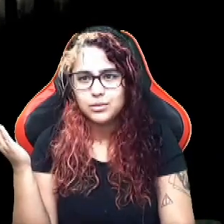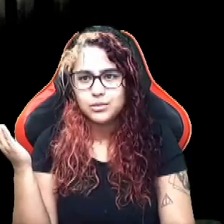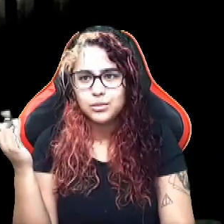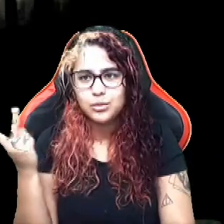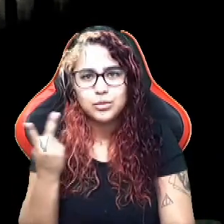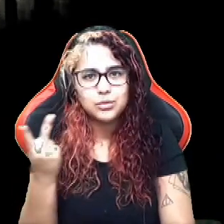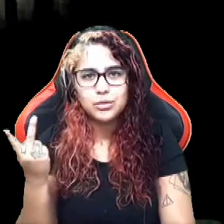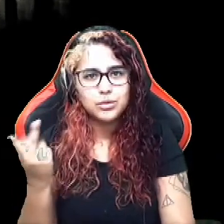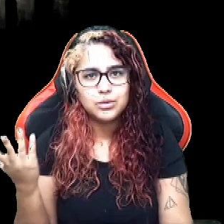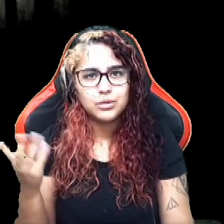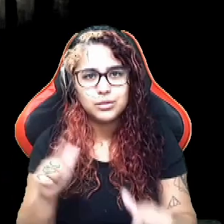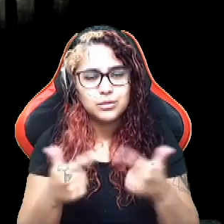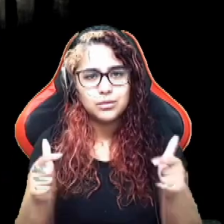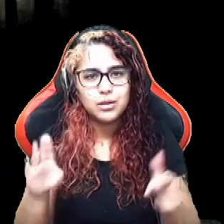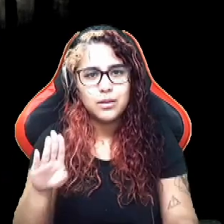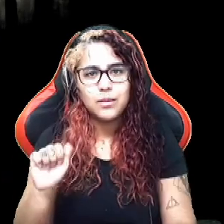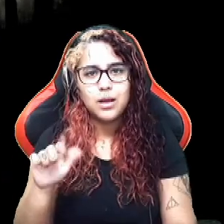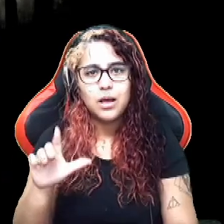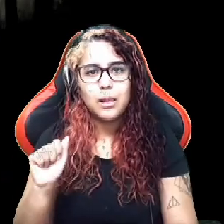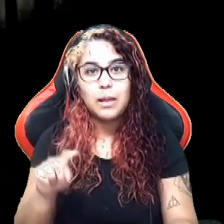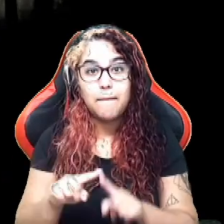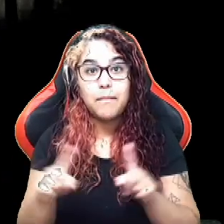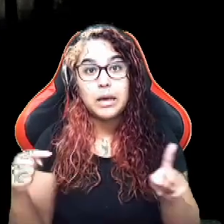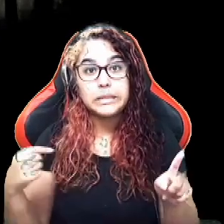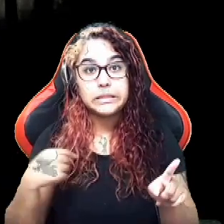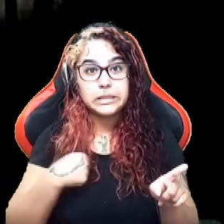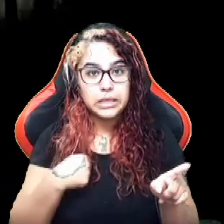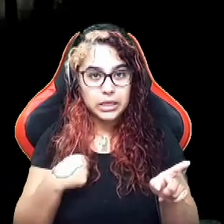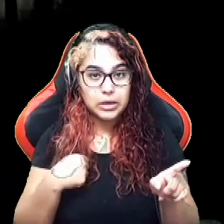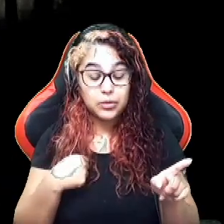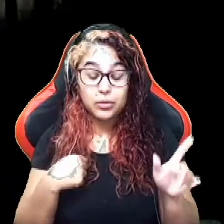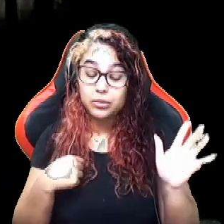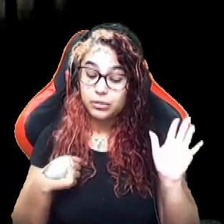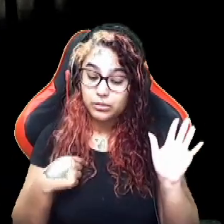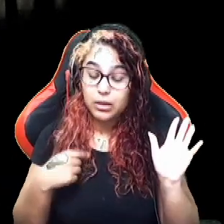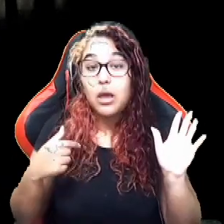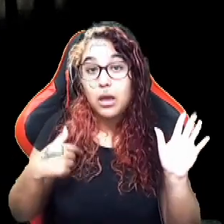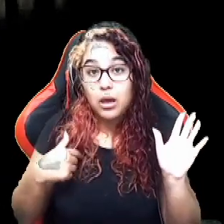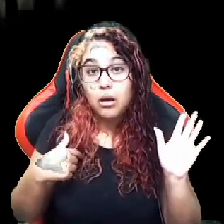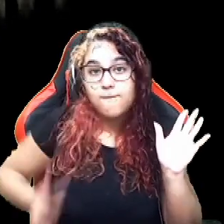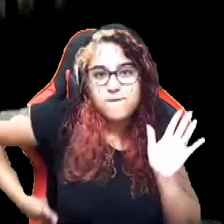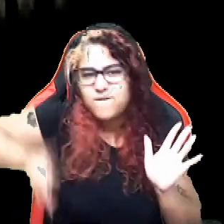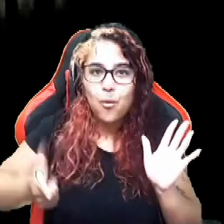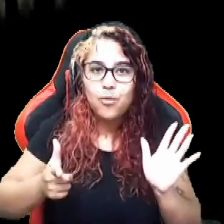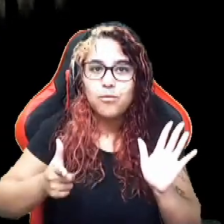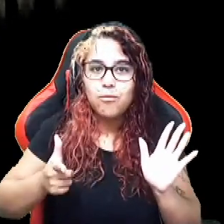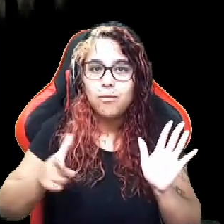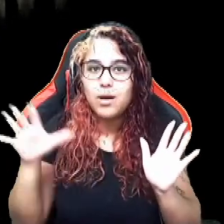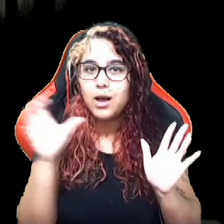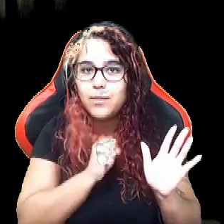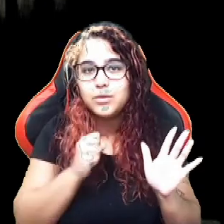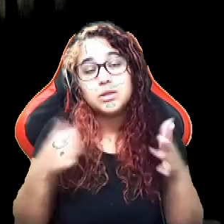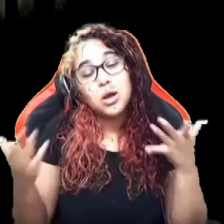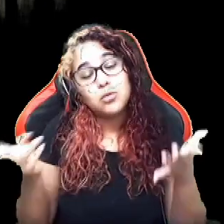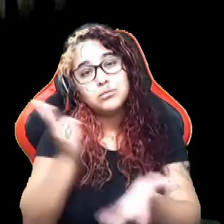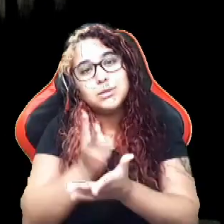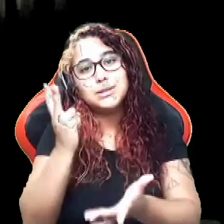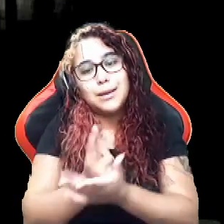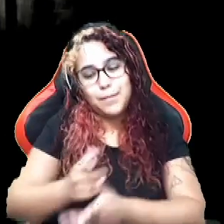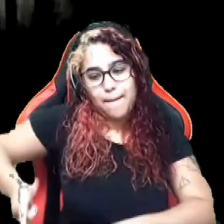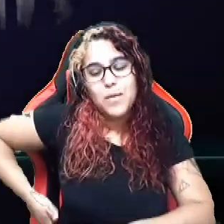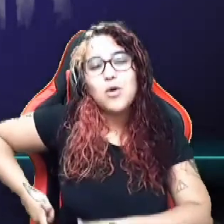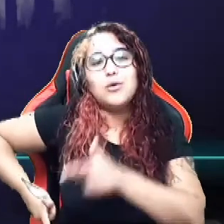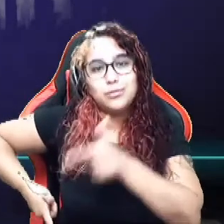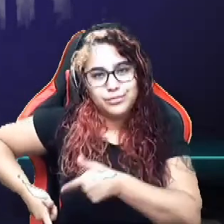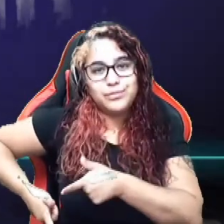that? Both of us ran out of ammo. But I was faster than him, and I loaded